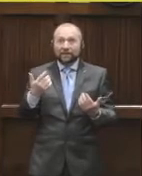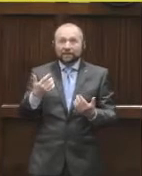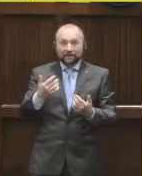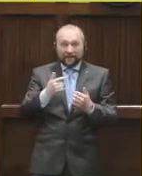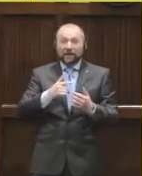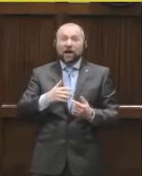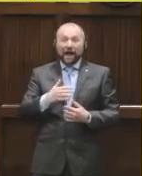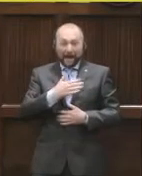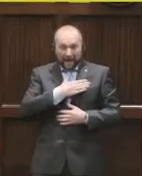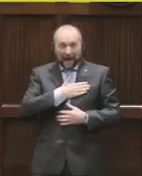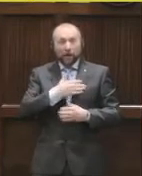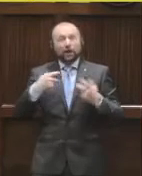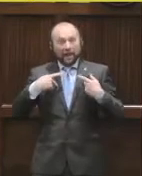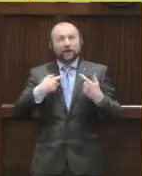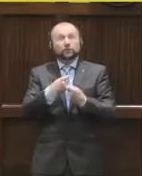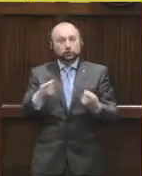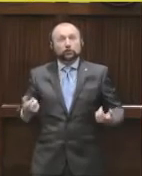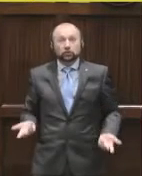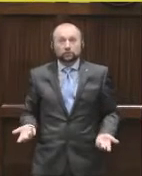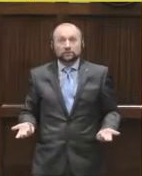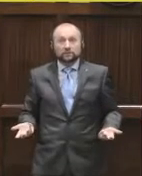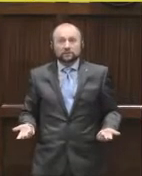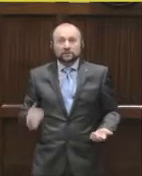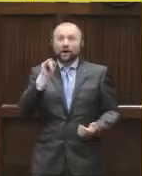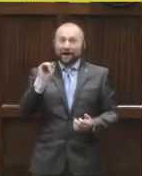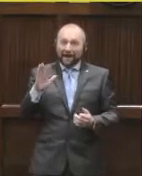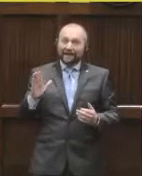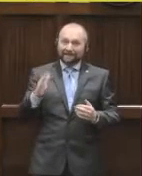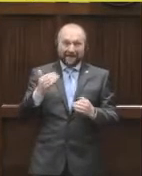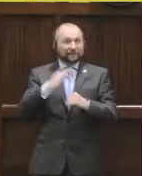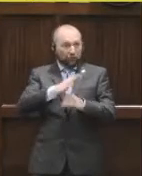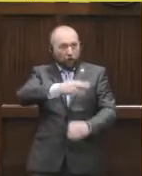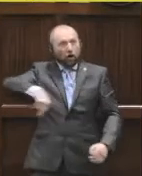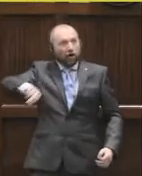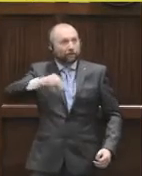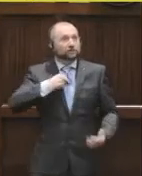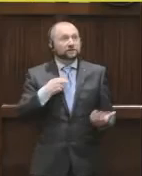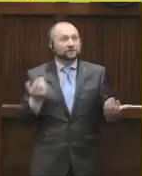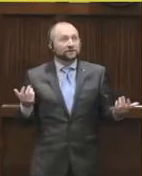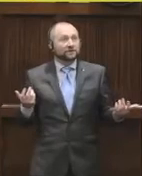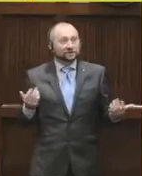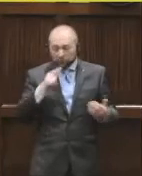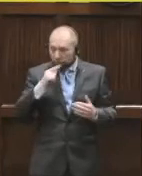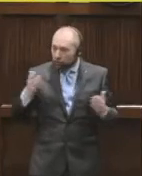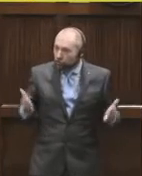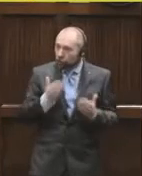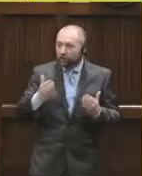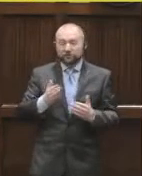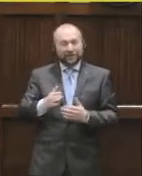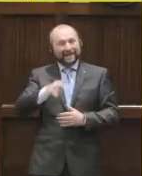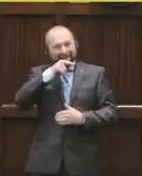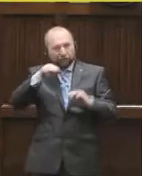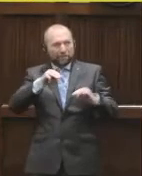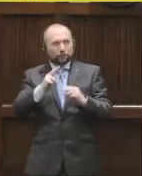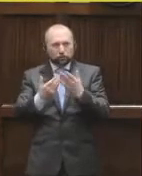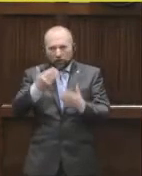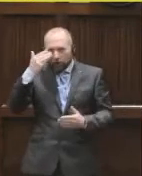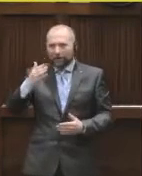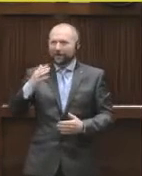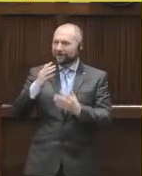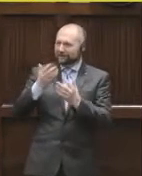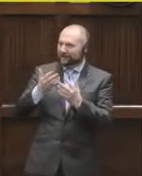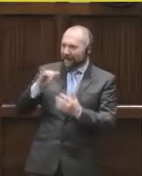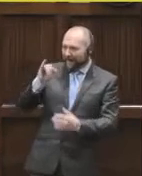all of us, and we should be encouraging hearing people to learn and access that language. And I suppose having